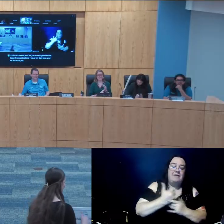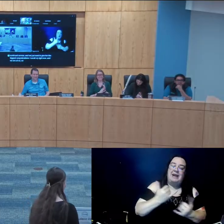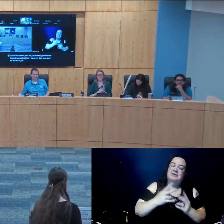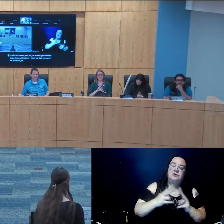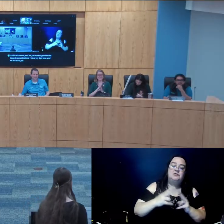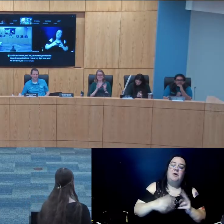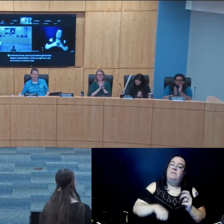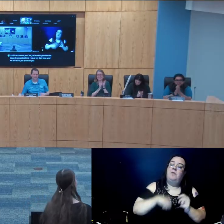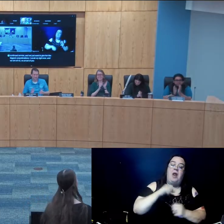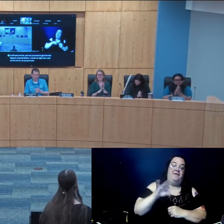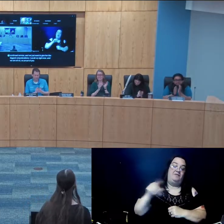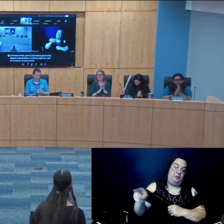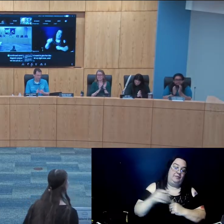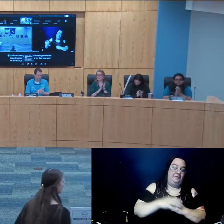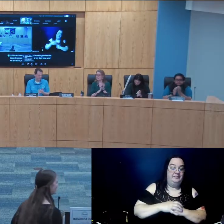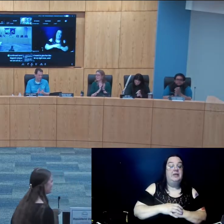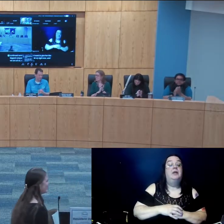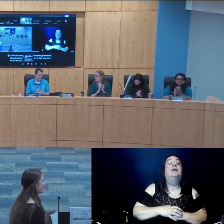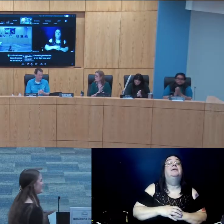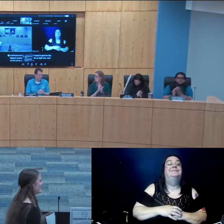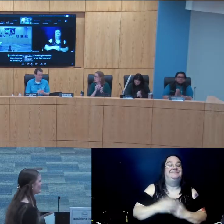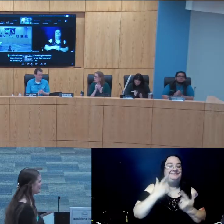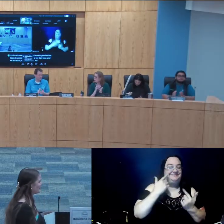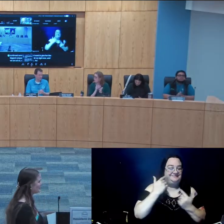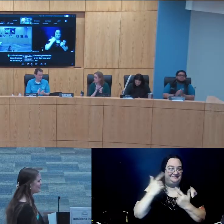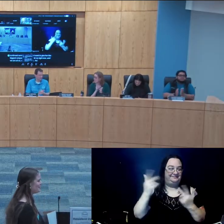you. Now,